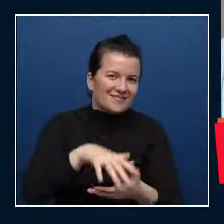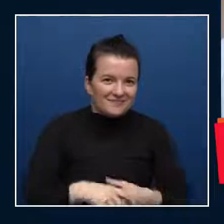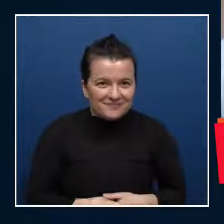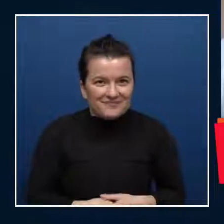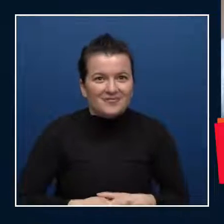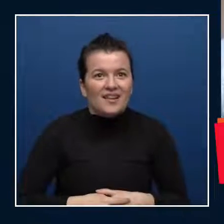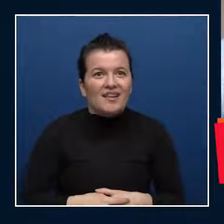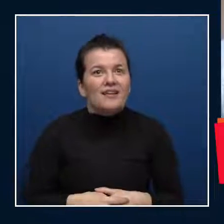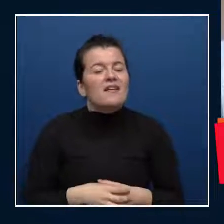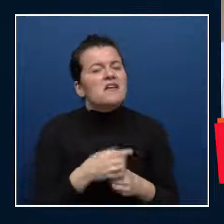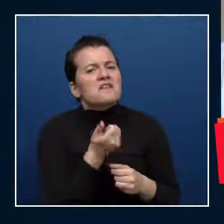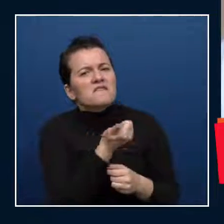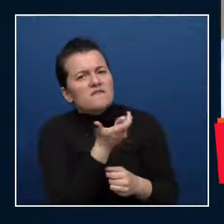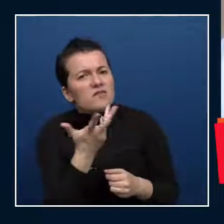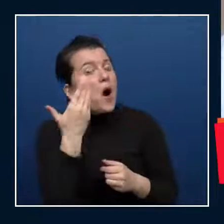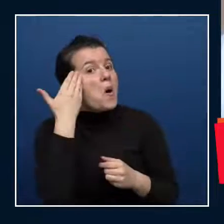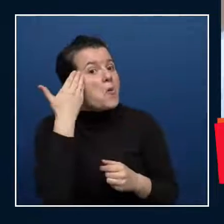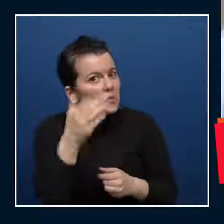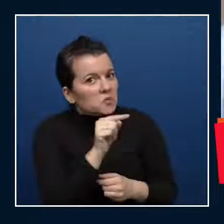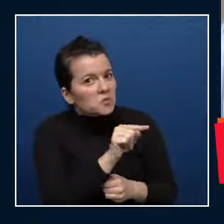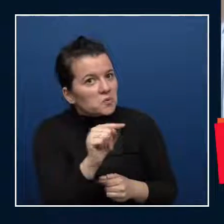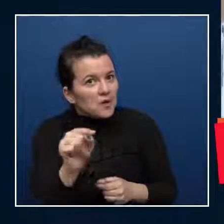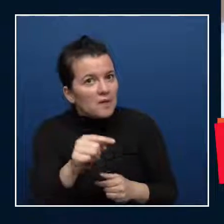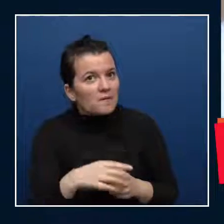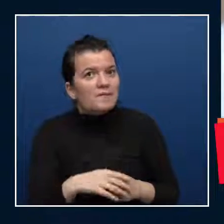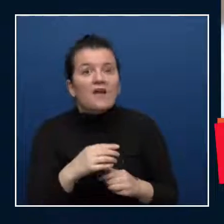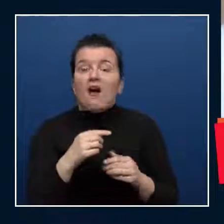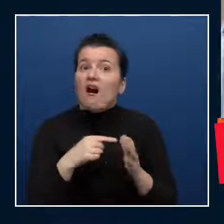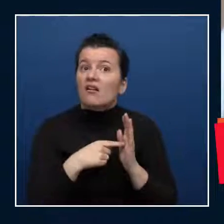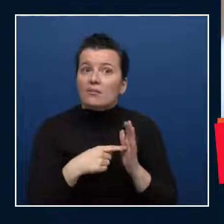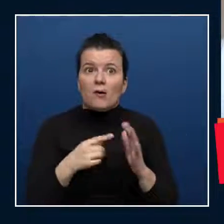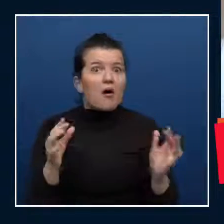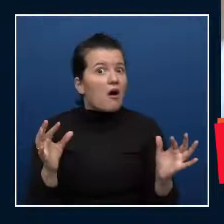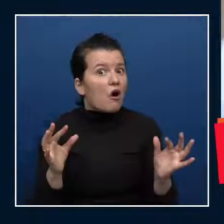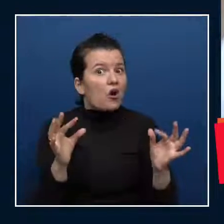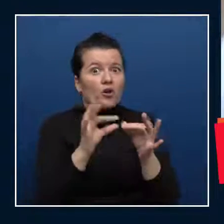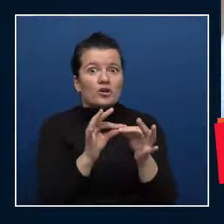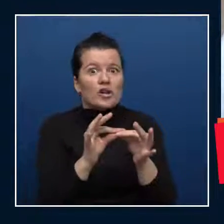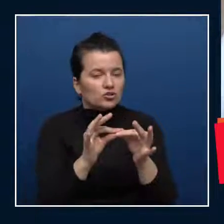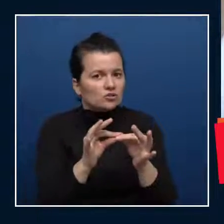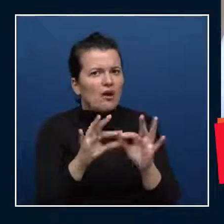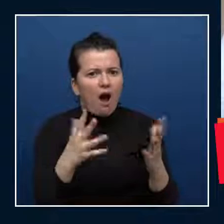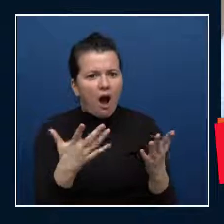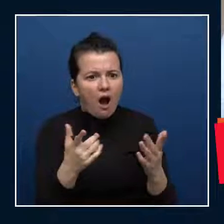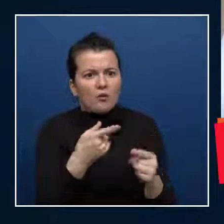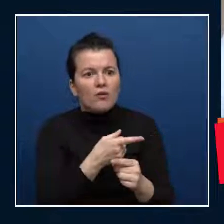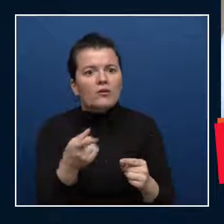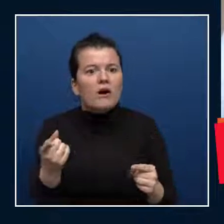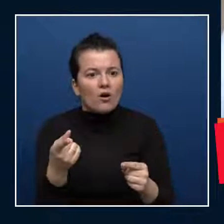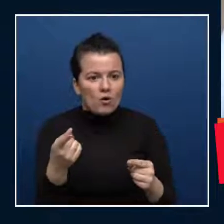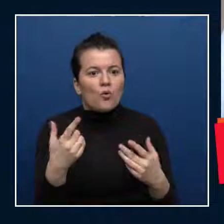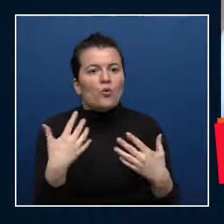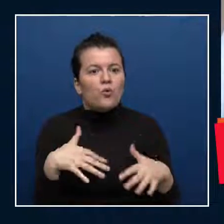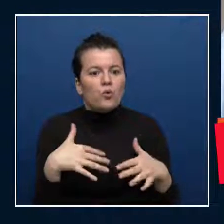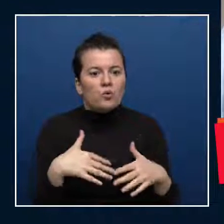about. Okay. Connection draining, I thought was incredibly interesting because it just gives your ops team some